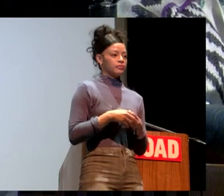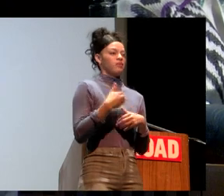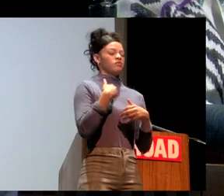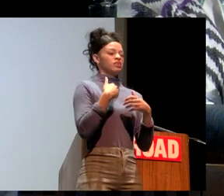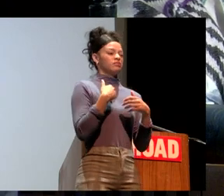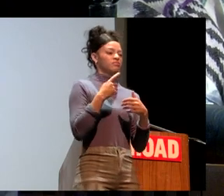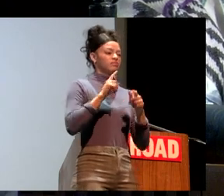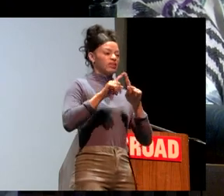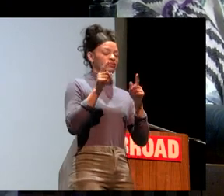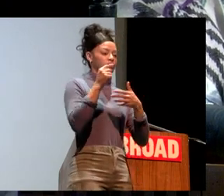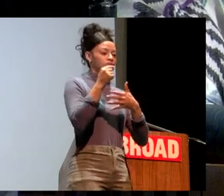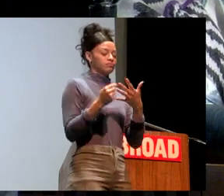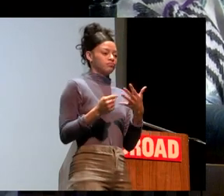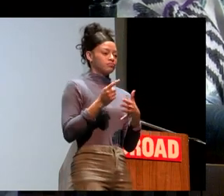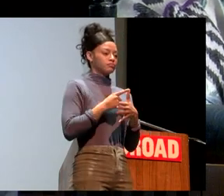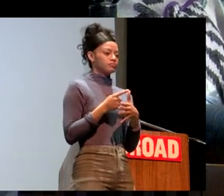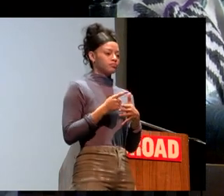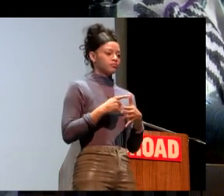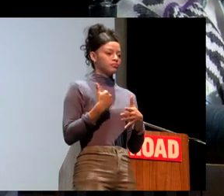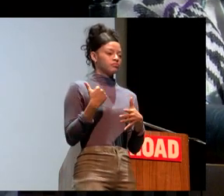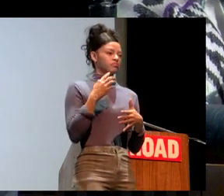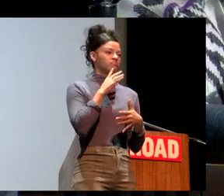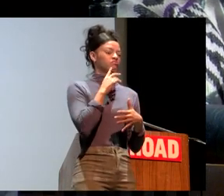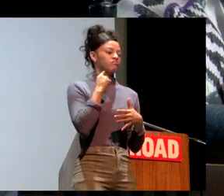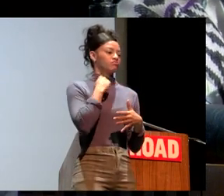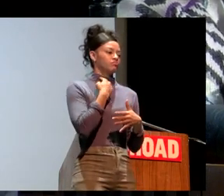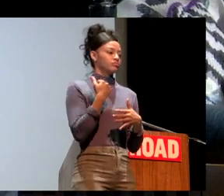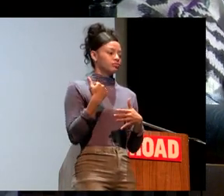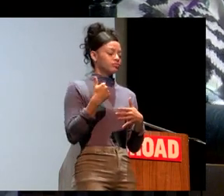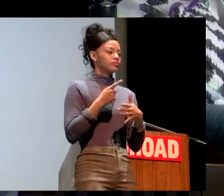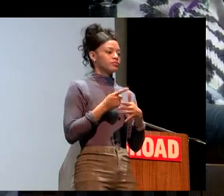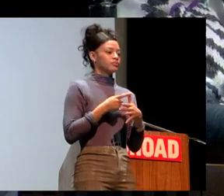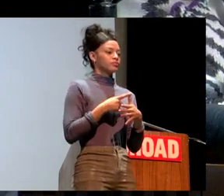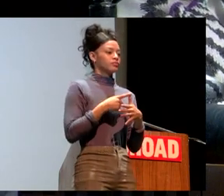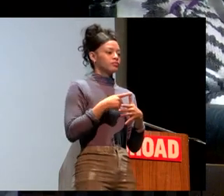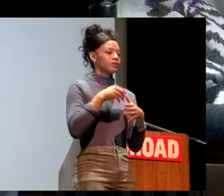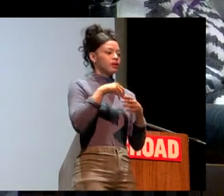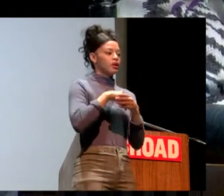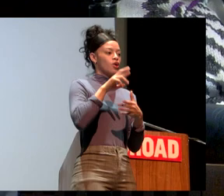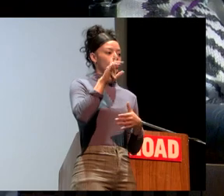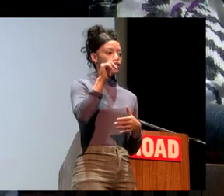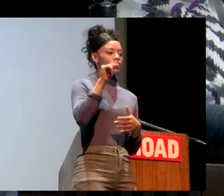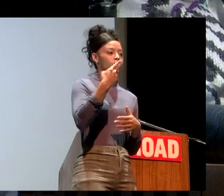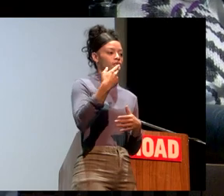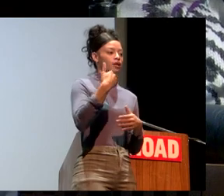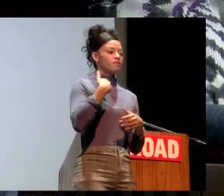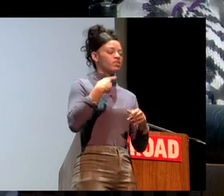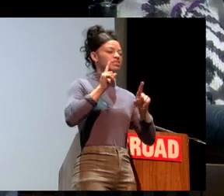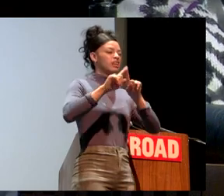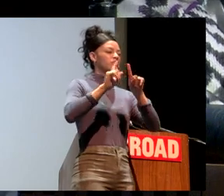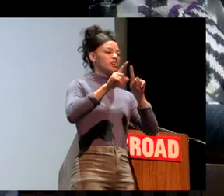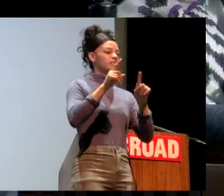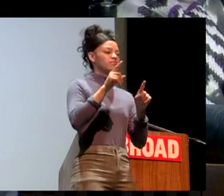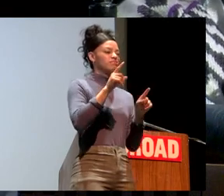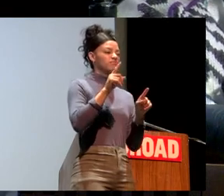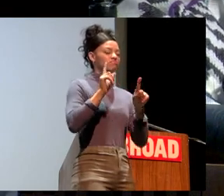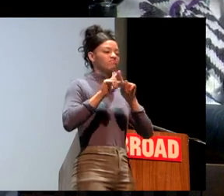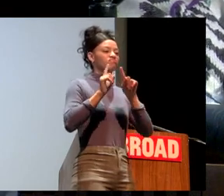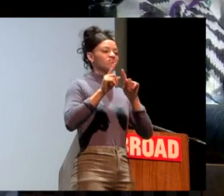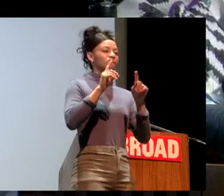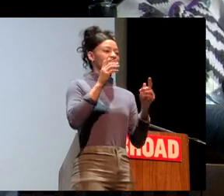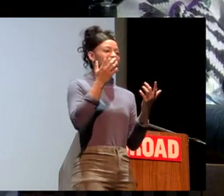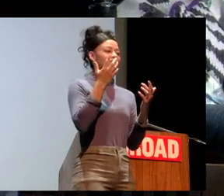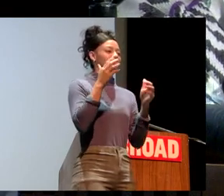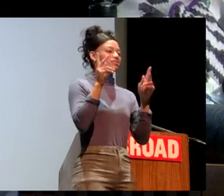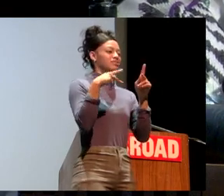Utah. It's, you know, strange. I am Japan, and you know, the Yuko is a translation in New York. Mm-hmm.